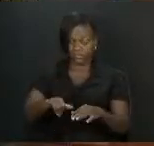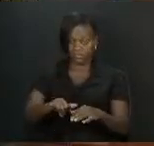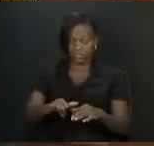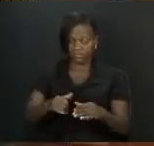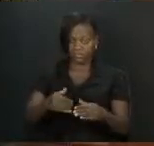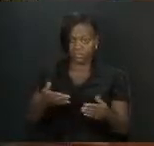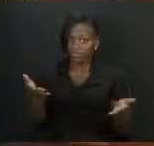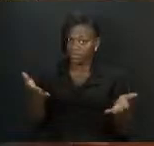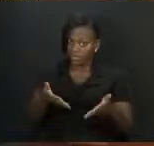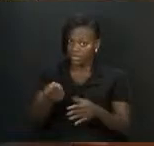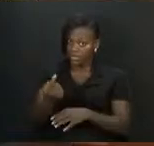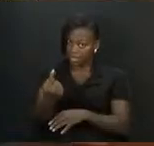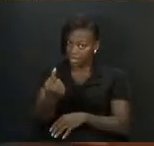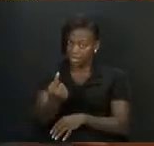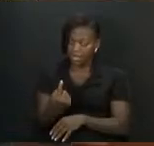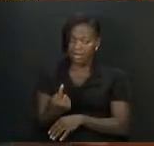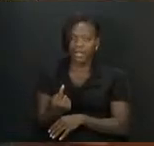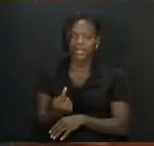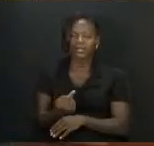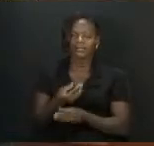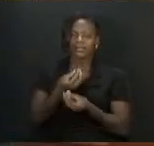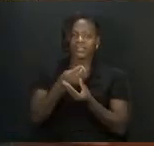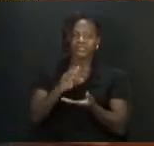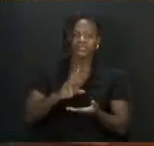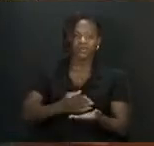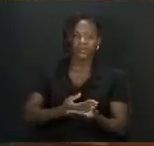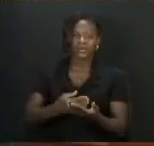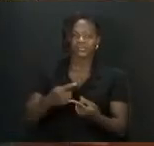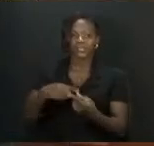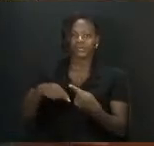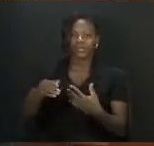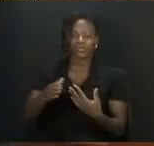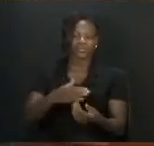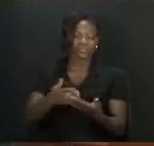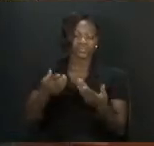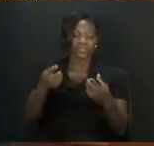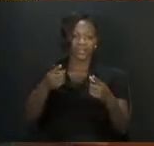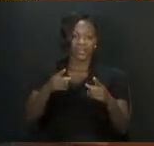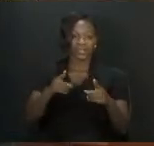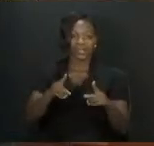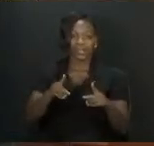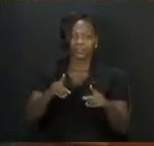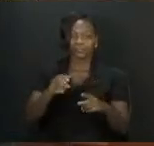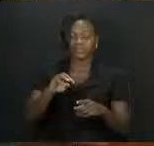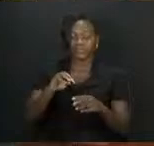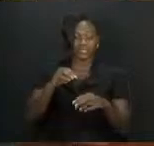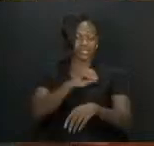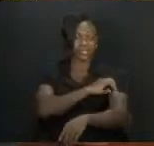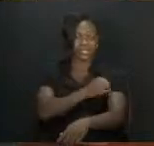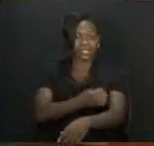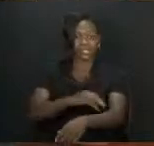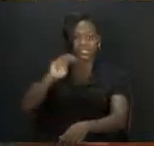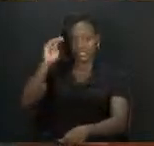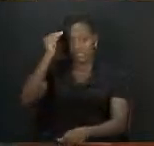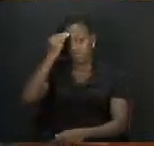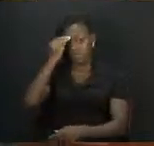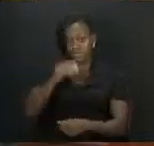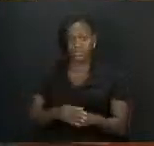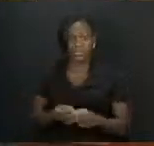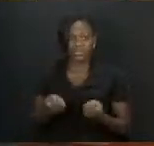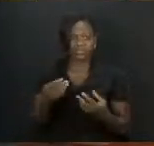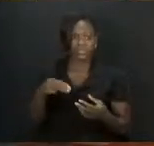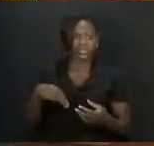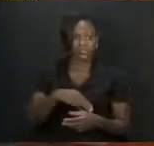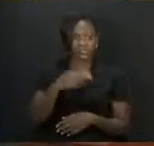will come and brief the House about whatever is happening in his ministry. So many of the members saw him. He